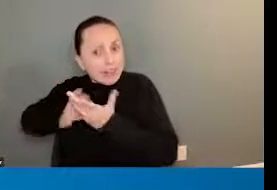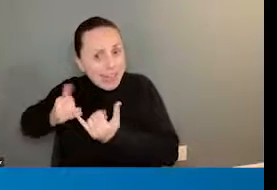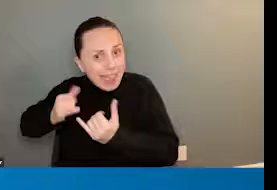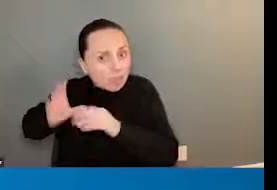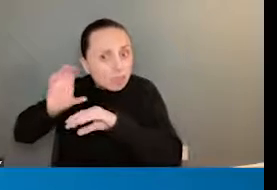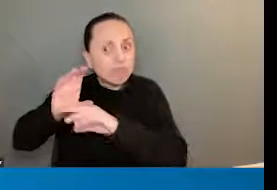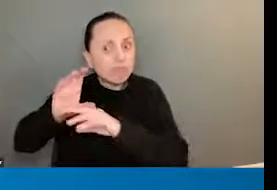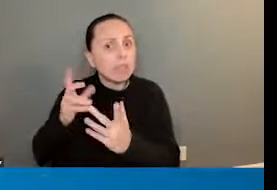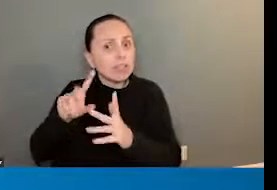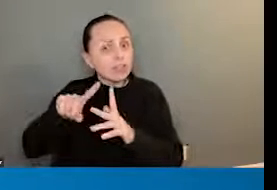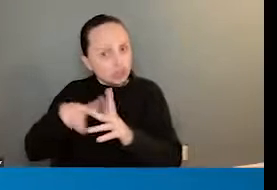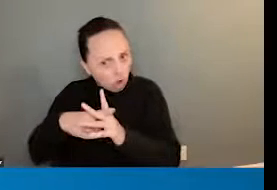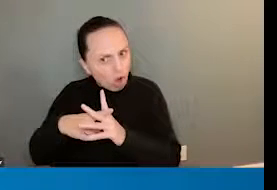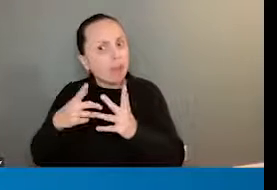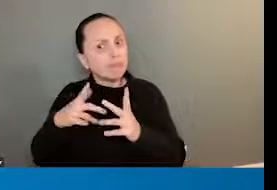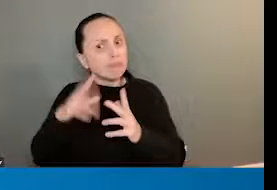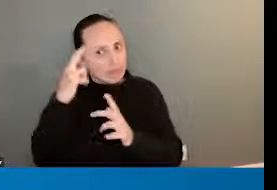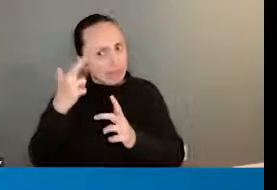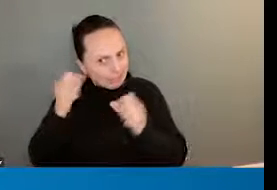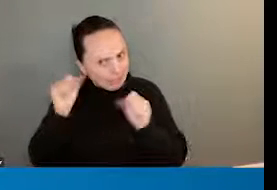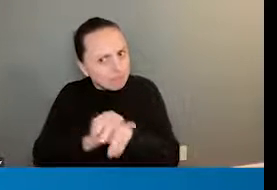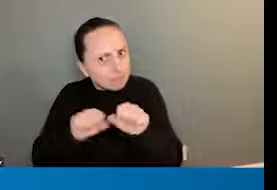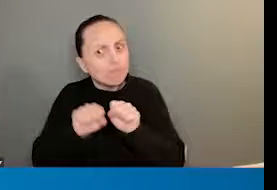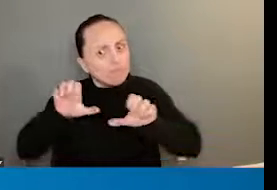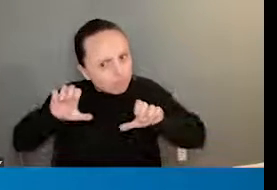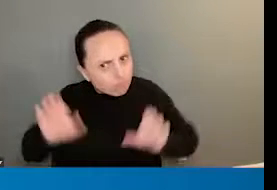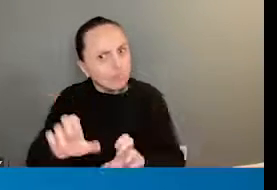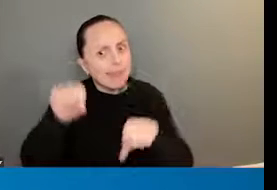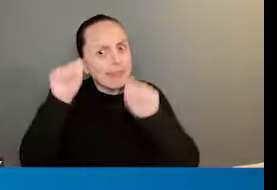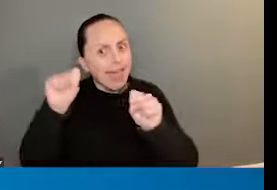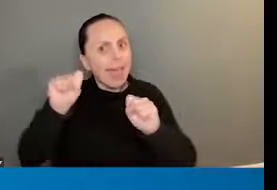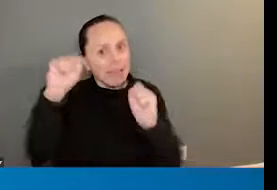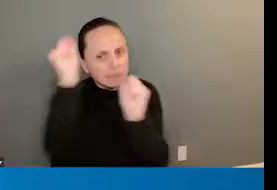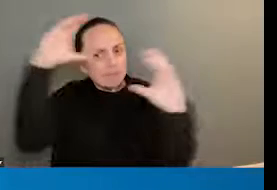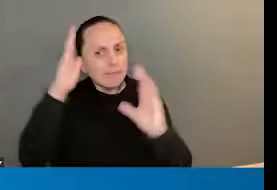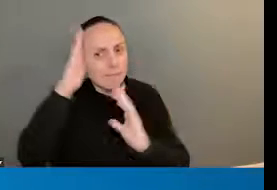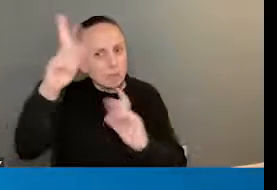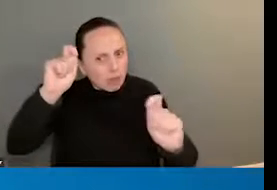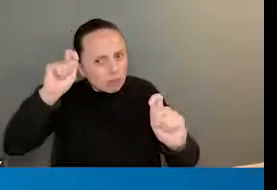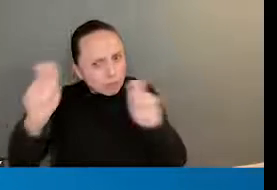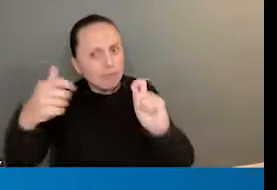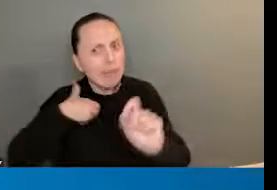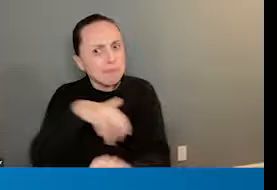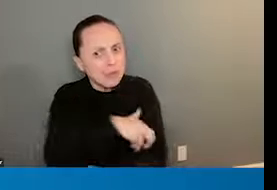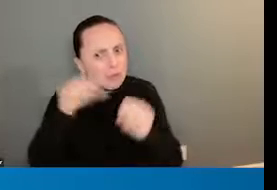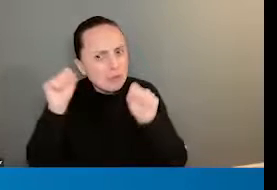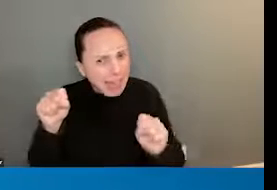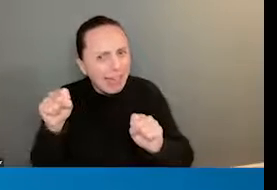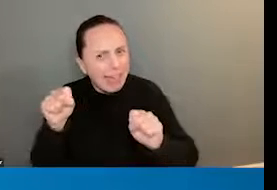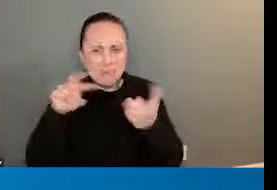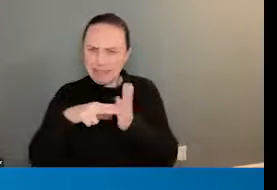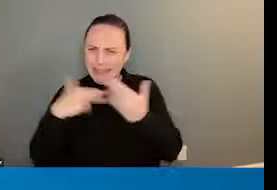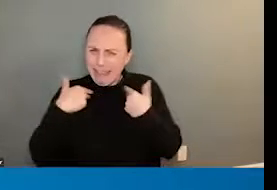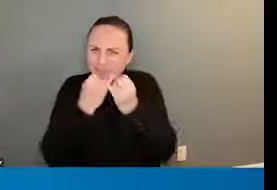start to restore our own agency. We start to reclaim and reimagine our own futures. We reclaim